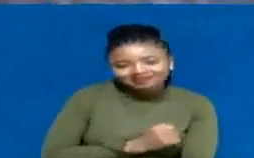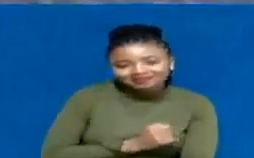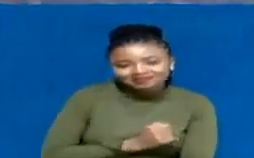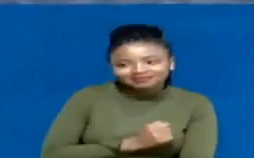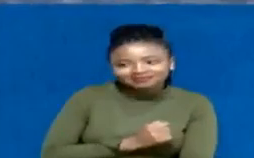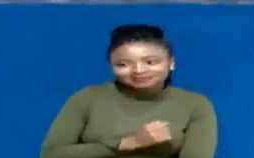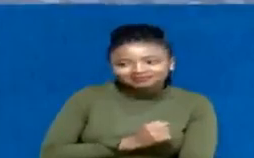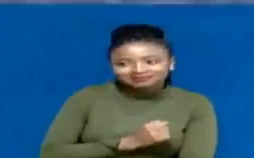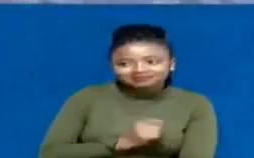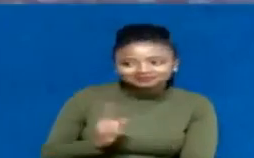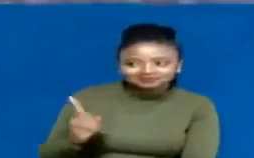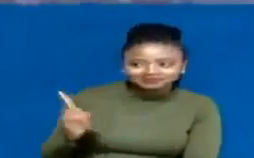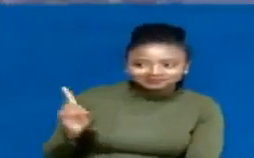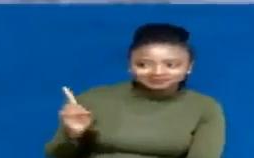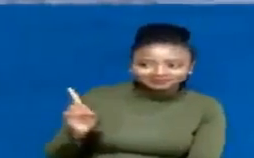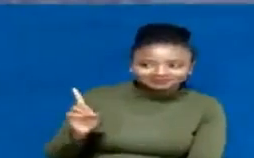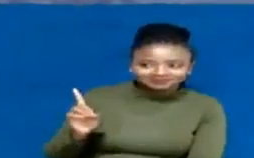water.